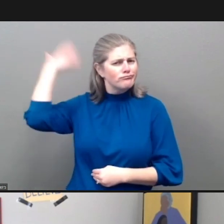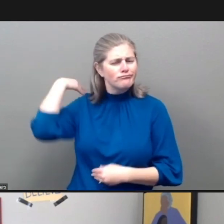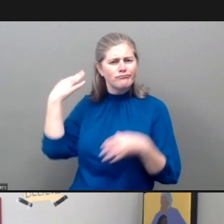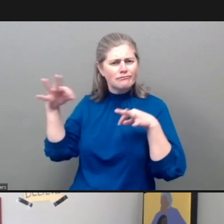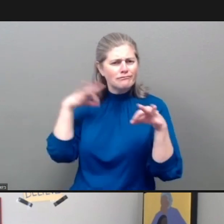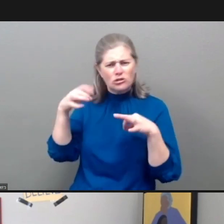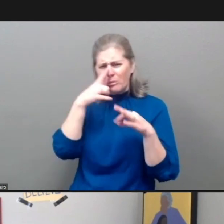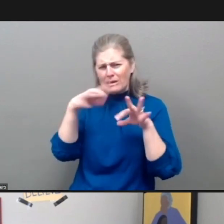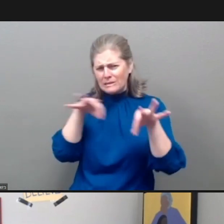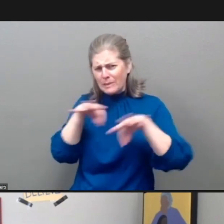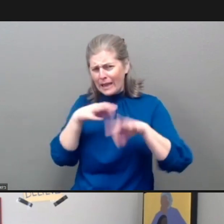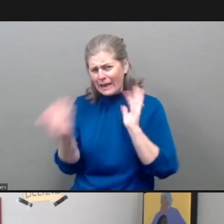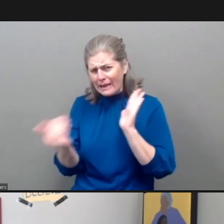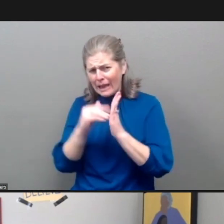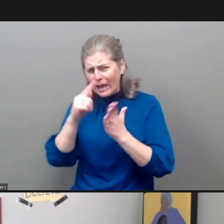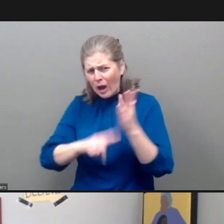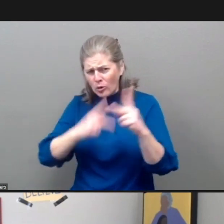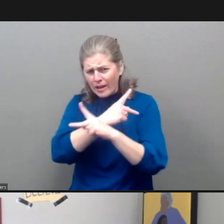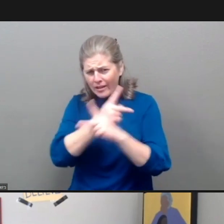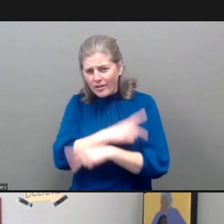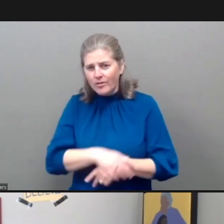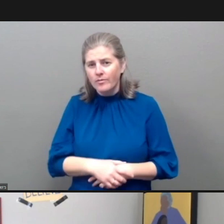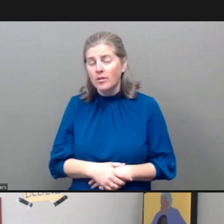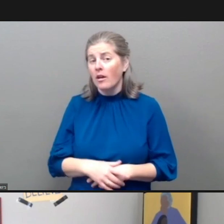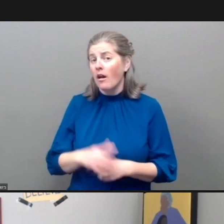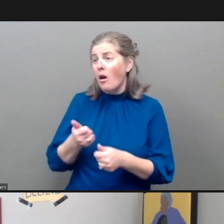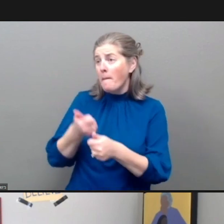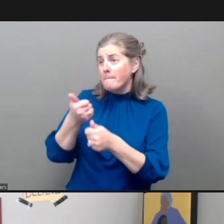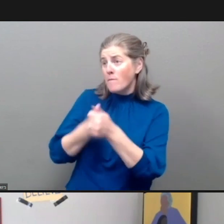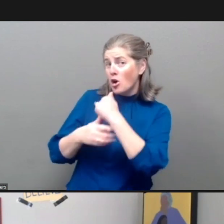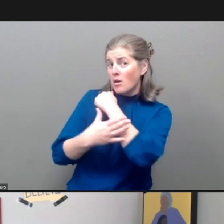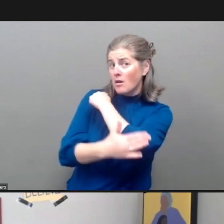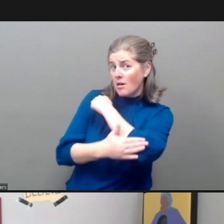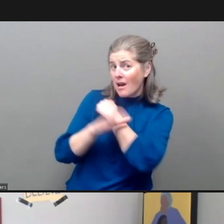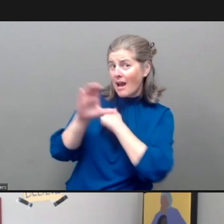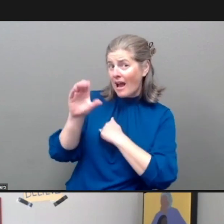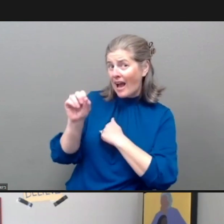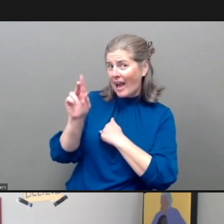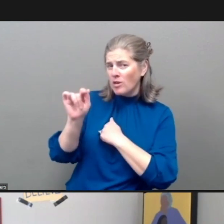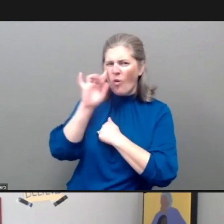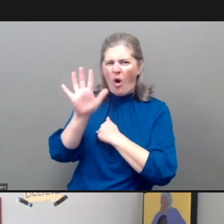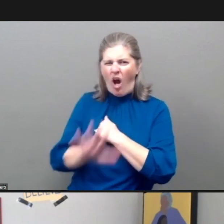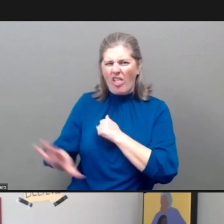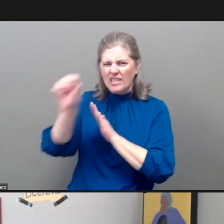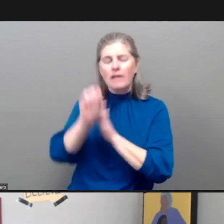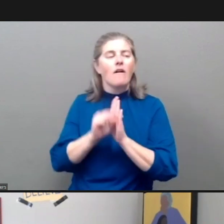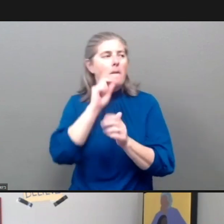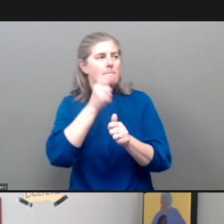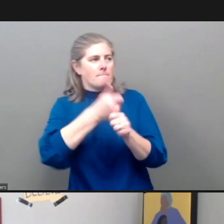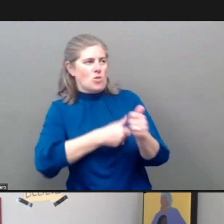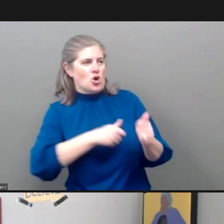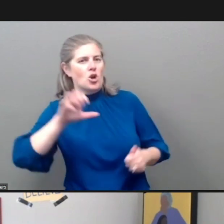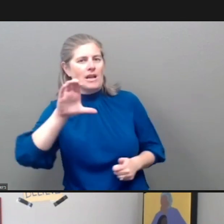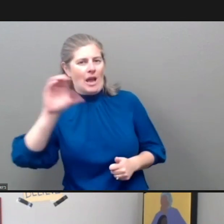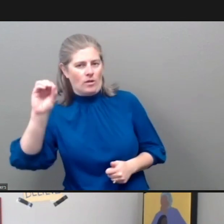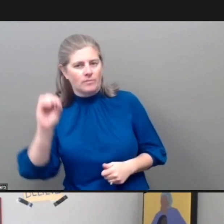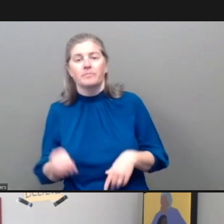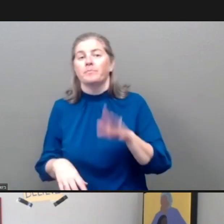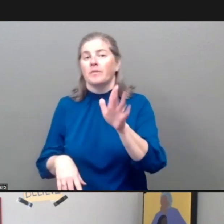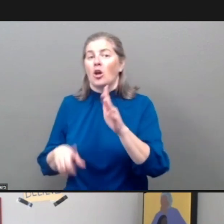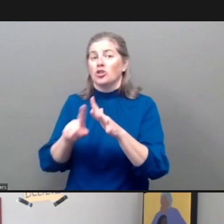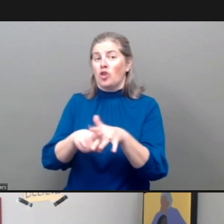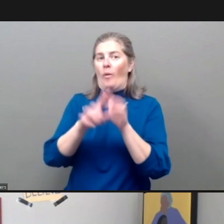wouldn't mind doing that again. Do you want it for a county, Jeff, or do you want it for the state? Because the state's really. Okay, well, let me start with the